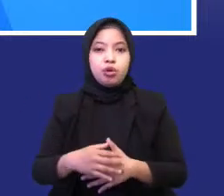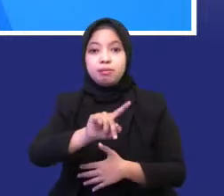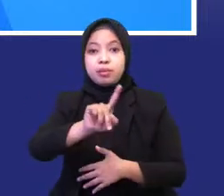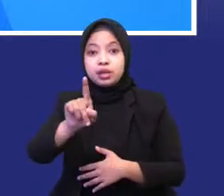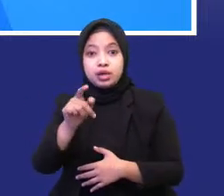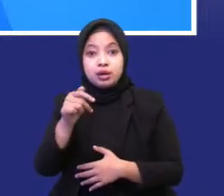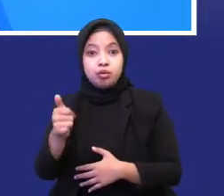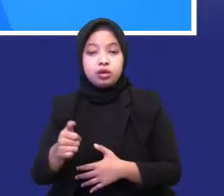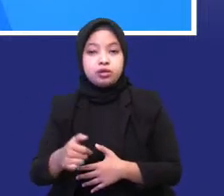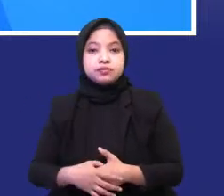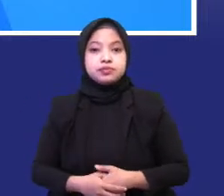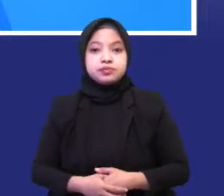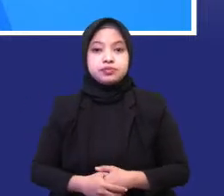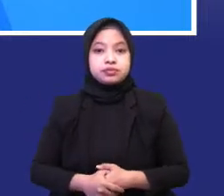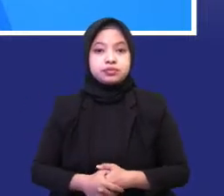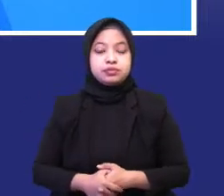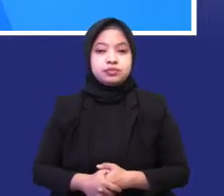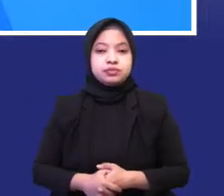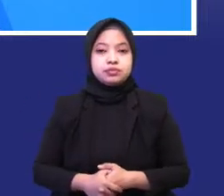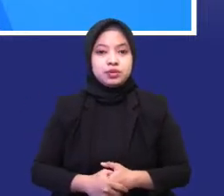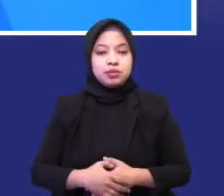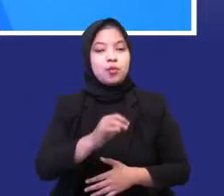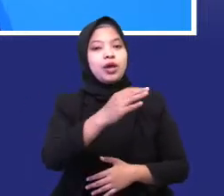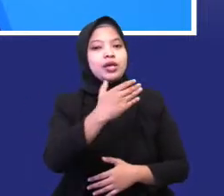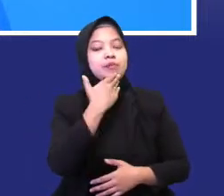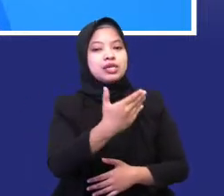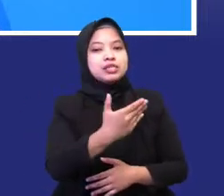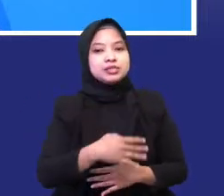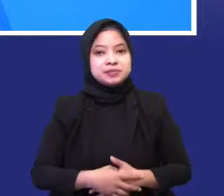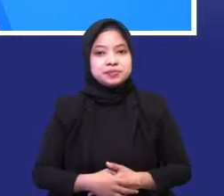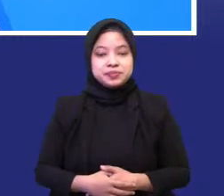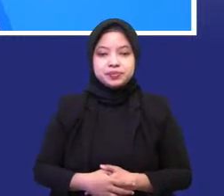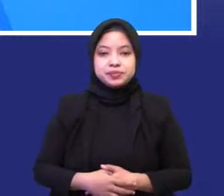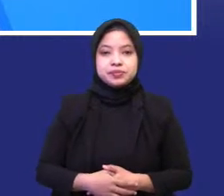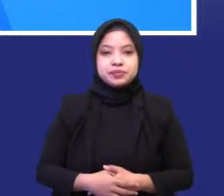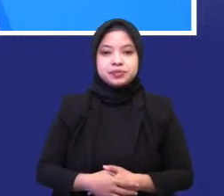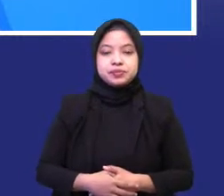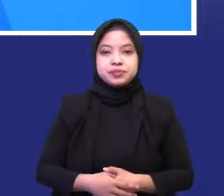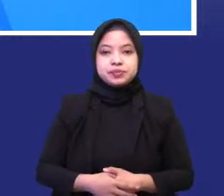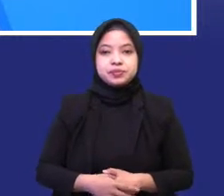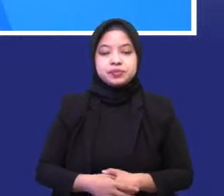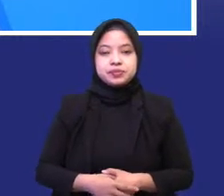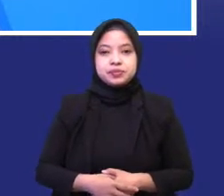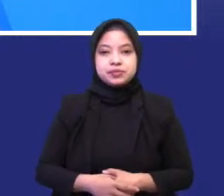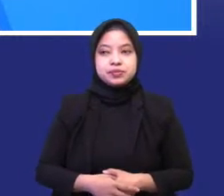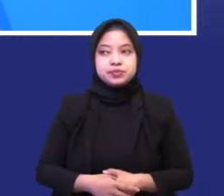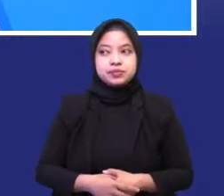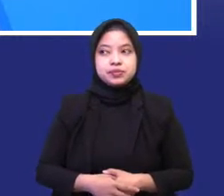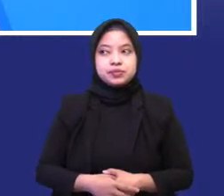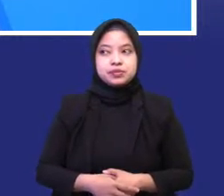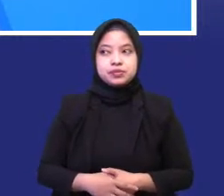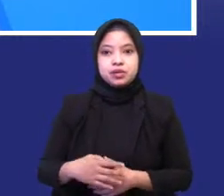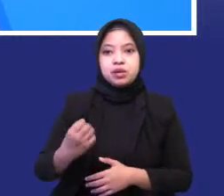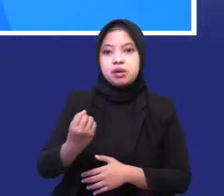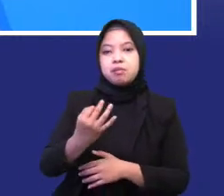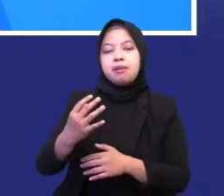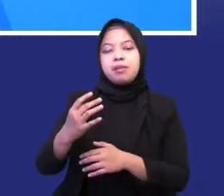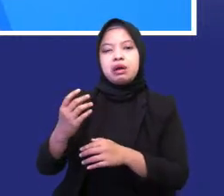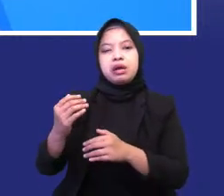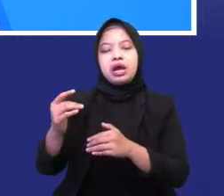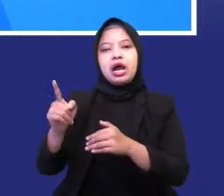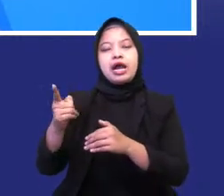that. Okay, thank you. So based on the GIS8 data as of April 11,